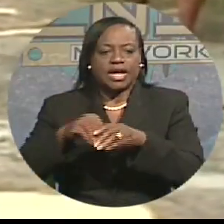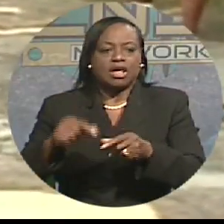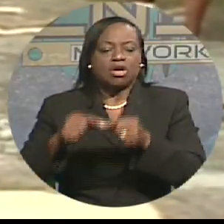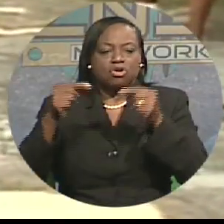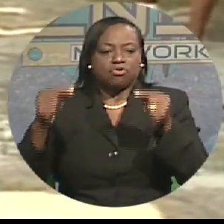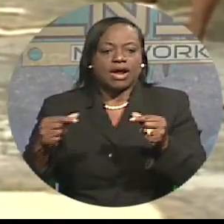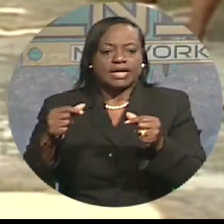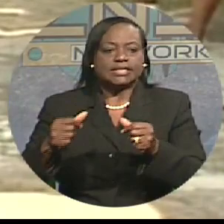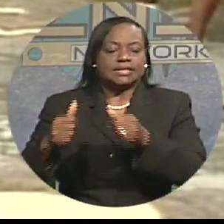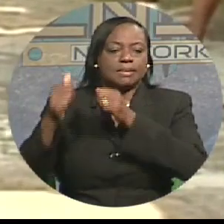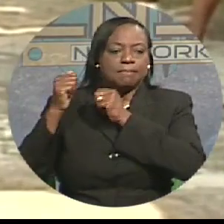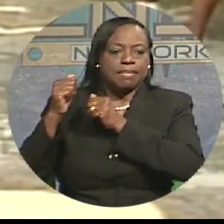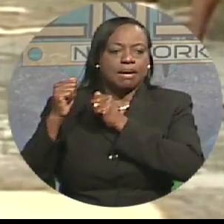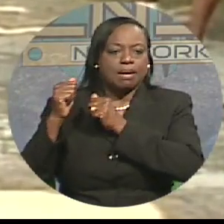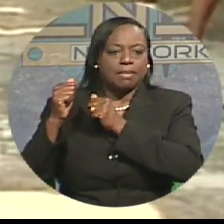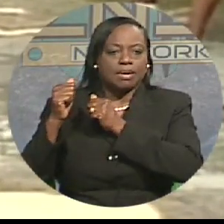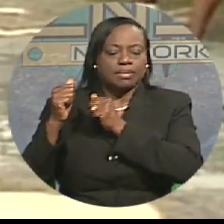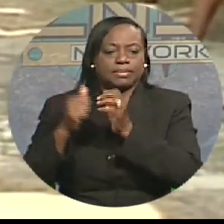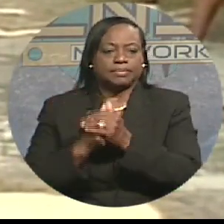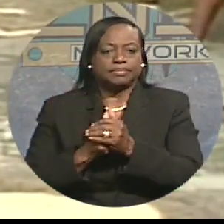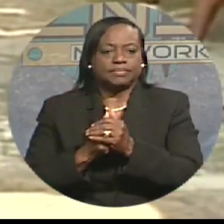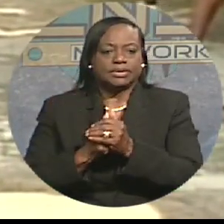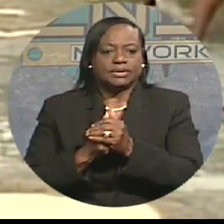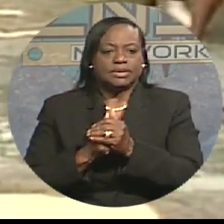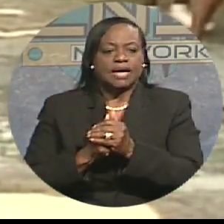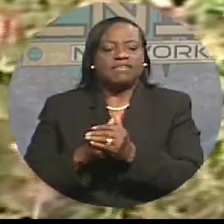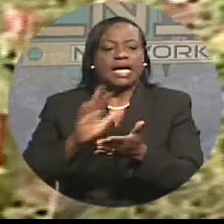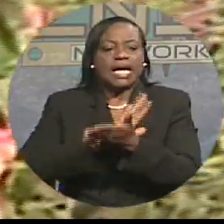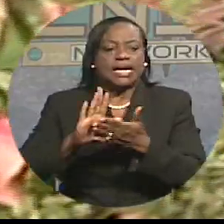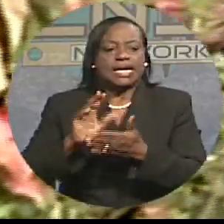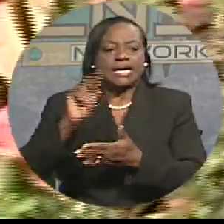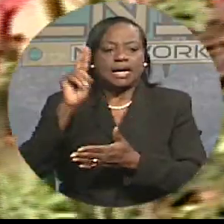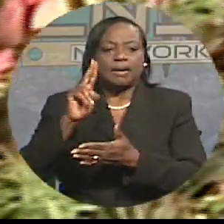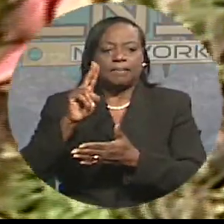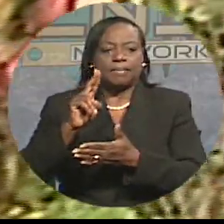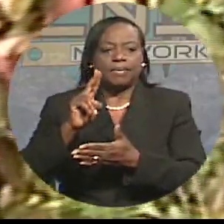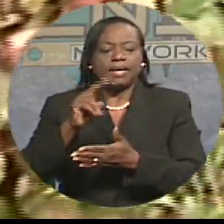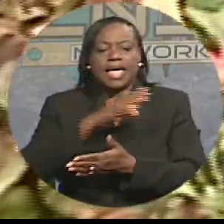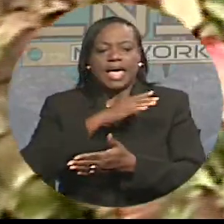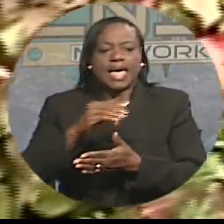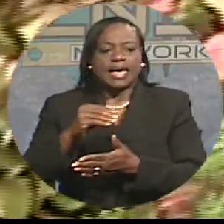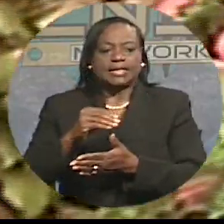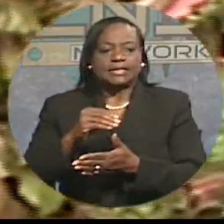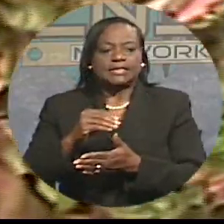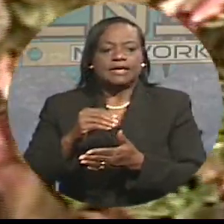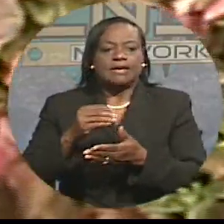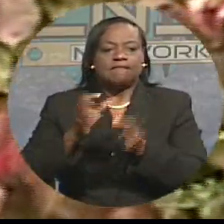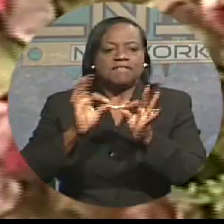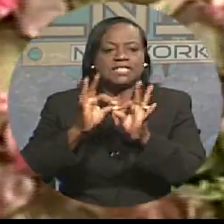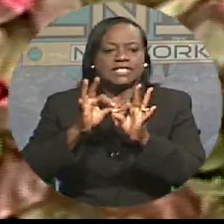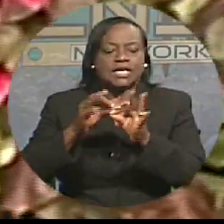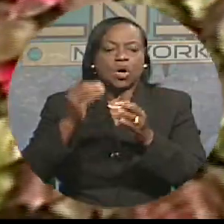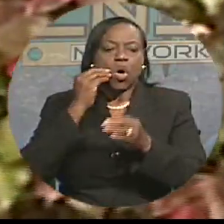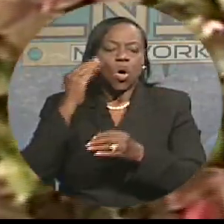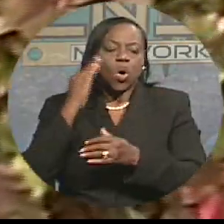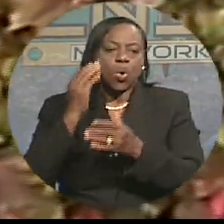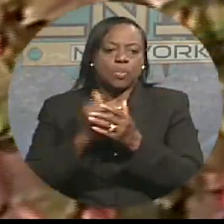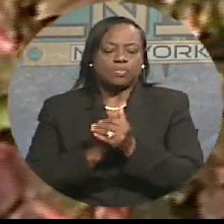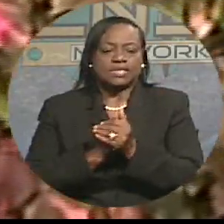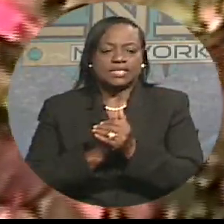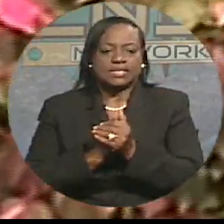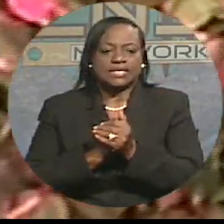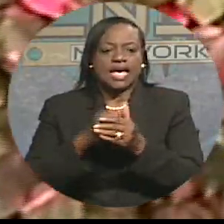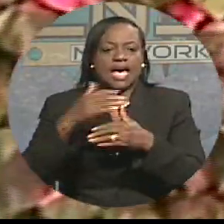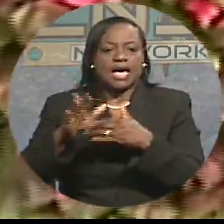the reconstruction of several roofs and a massive cleanup exercise, is a part of Urban Renewal's small home repair initiative. Now, months after